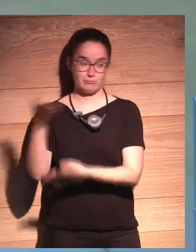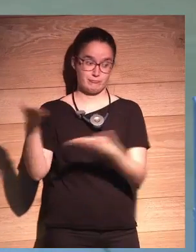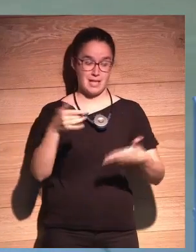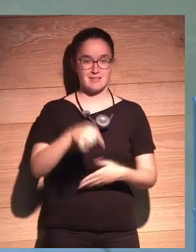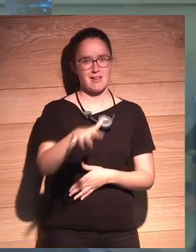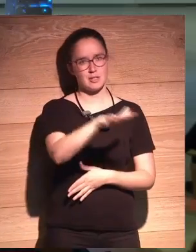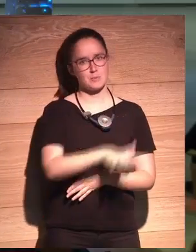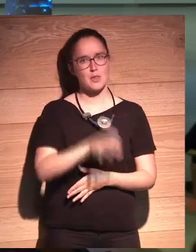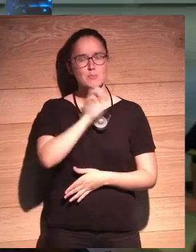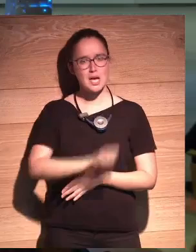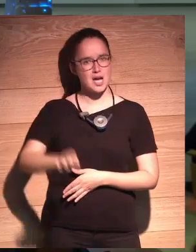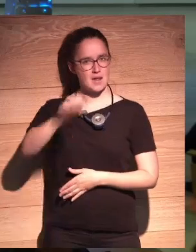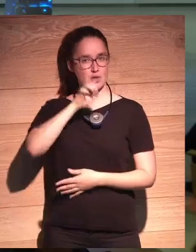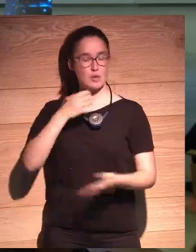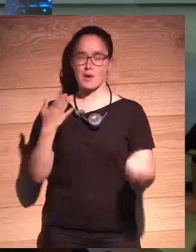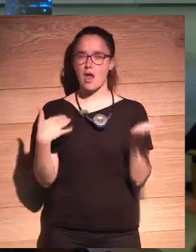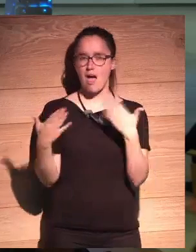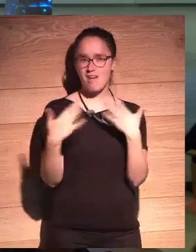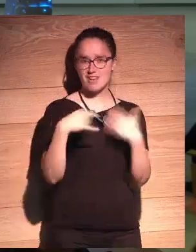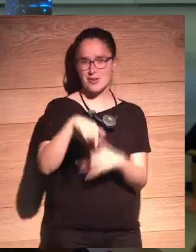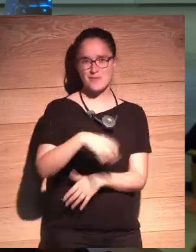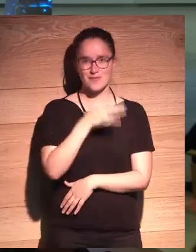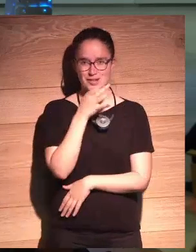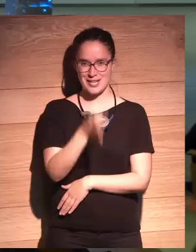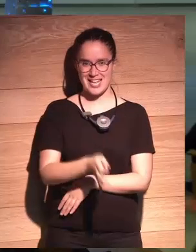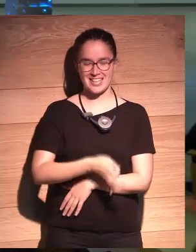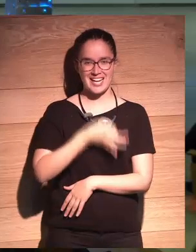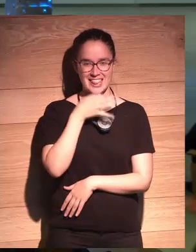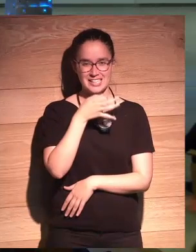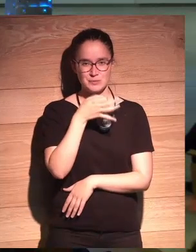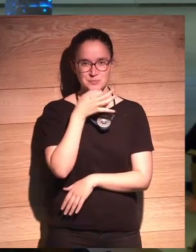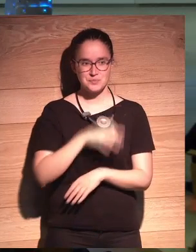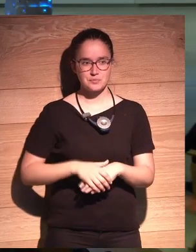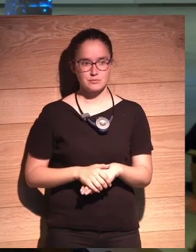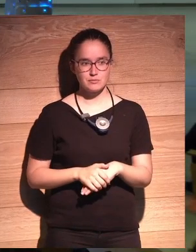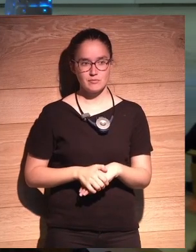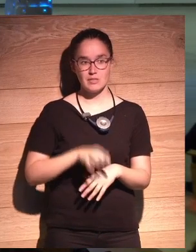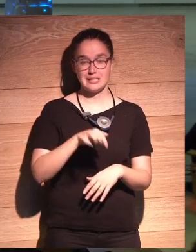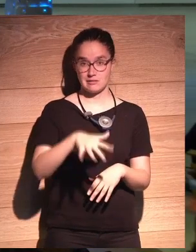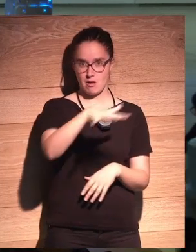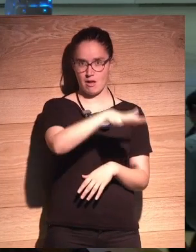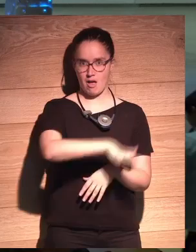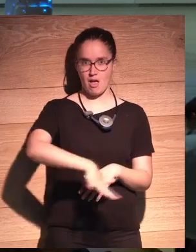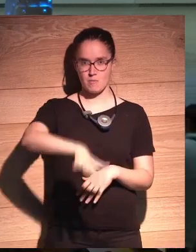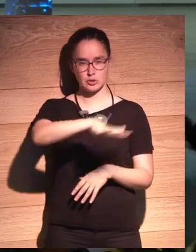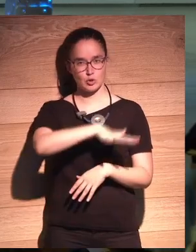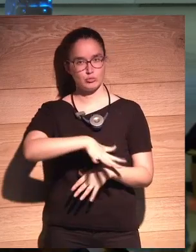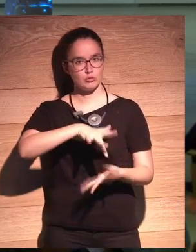festival, and thanks to Fundación Telefónica for this venue, so that we can celebrate